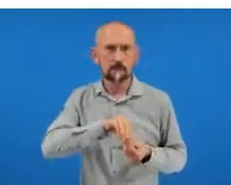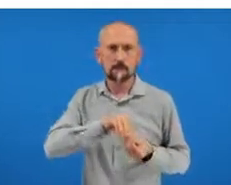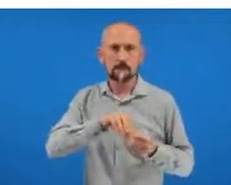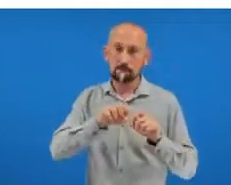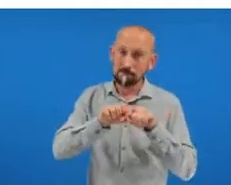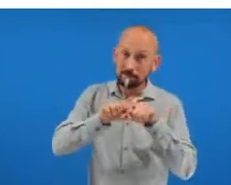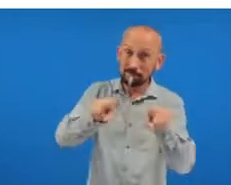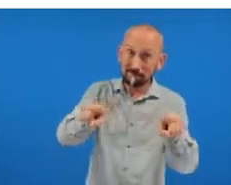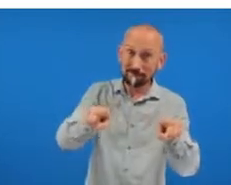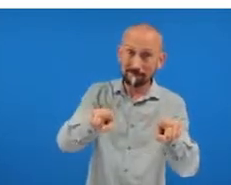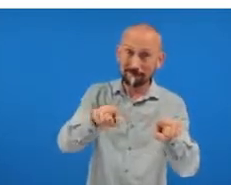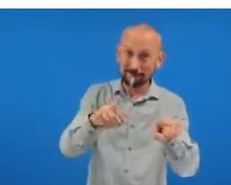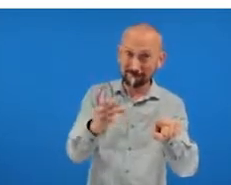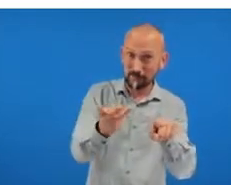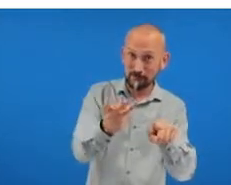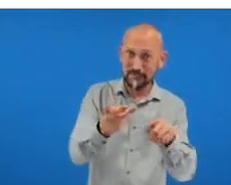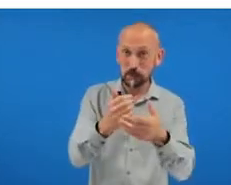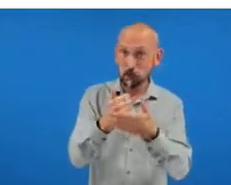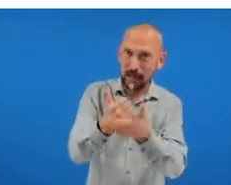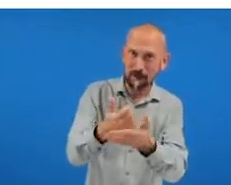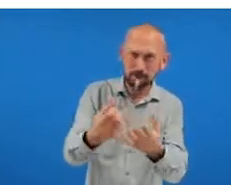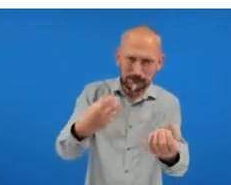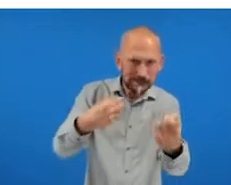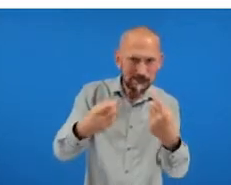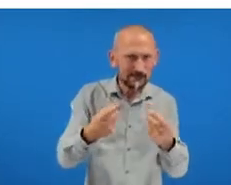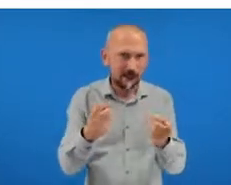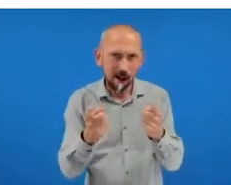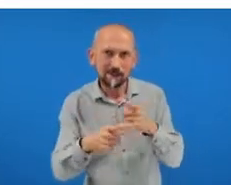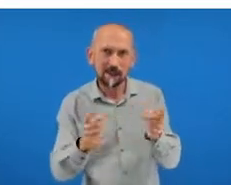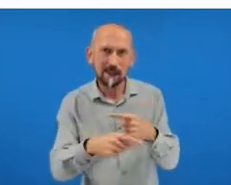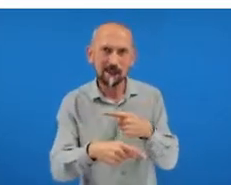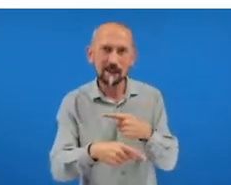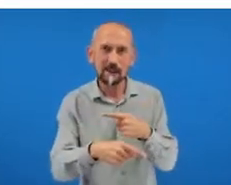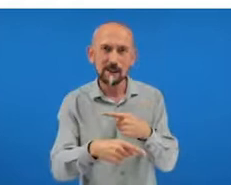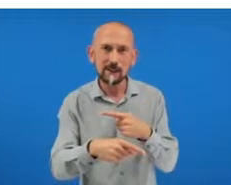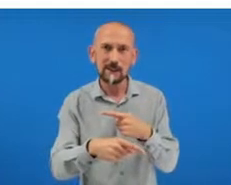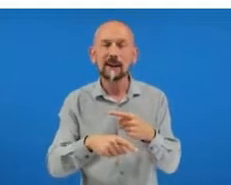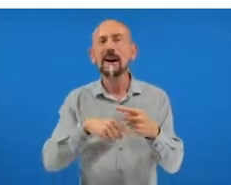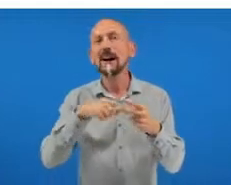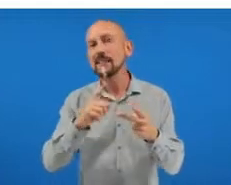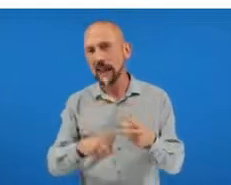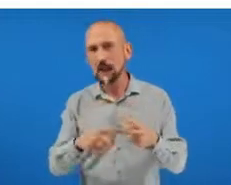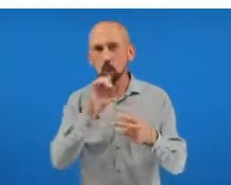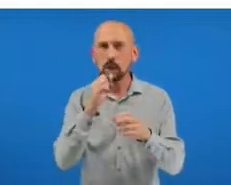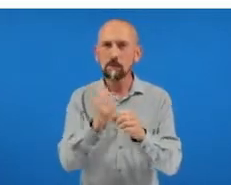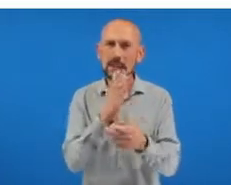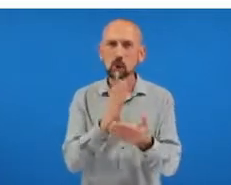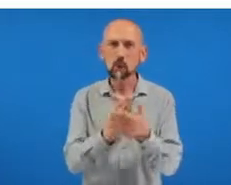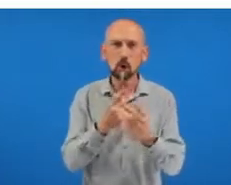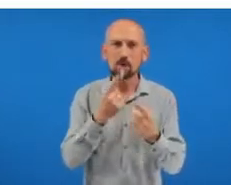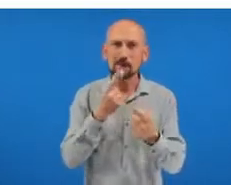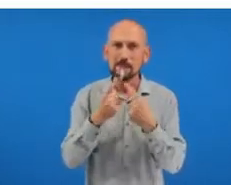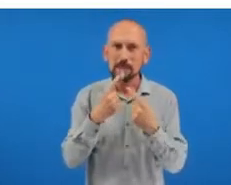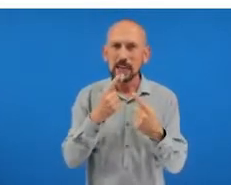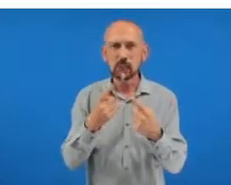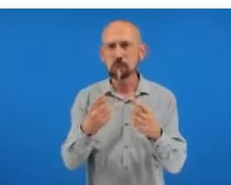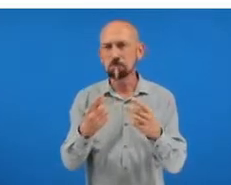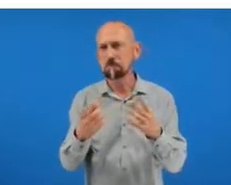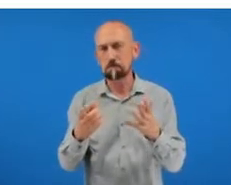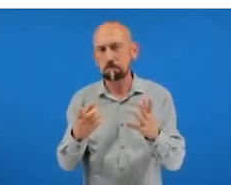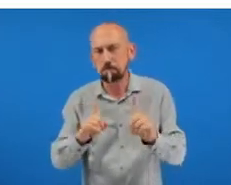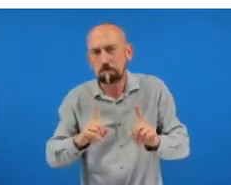help us with some of the resolution for that. And we will then ensure that the information will either be posted back